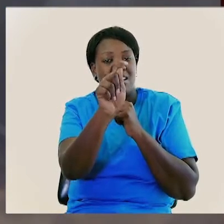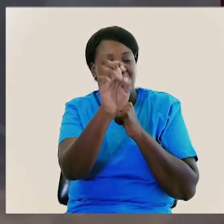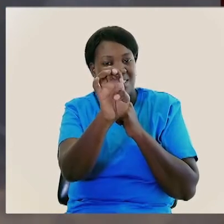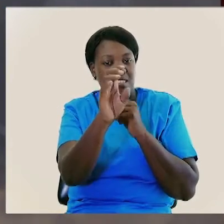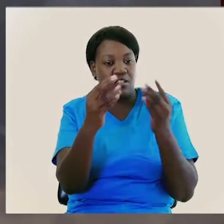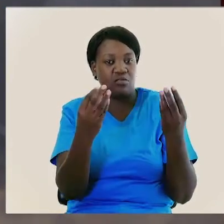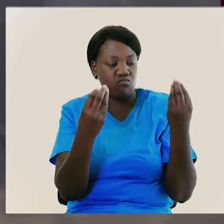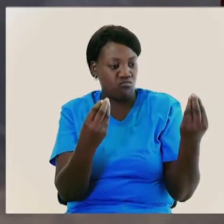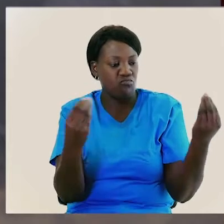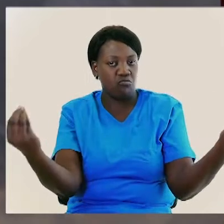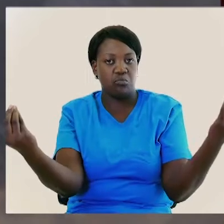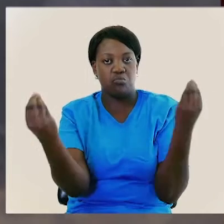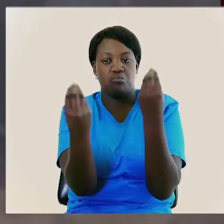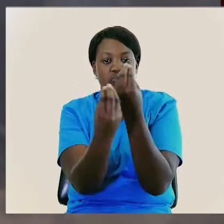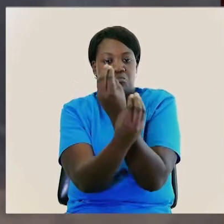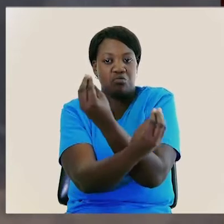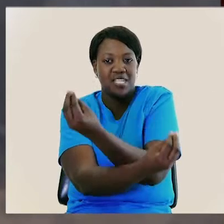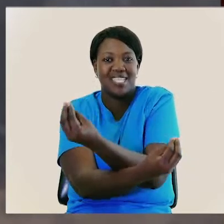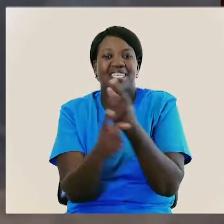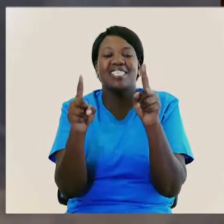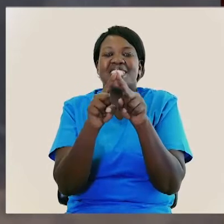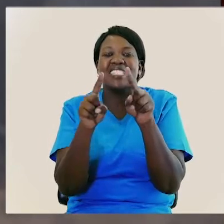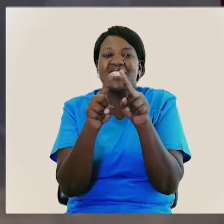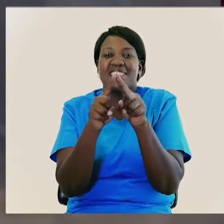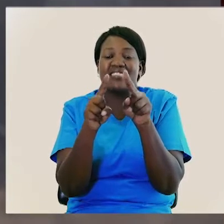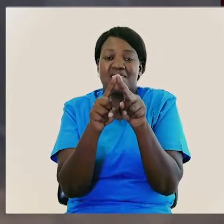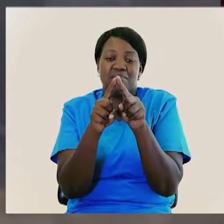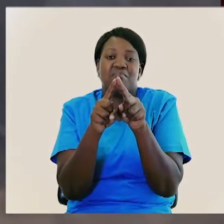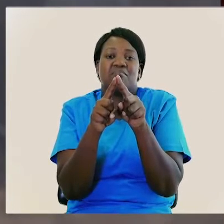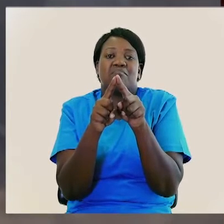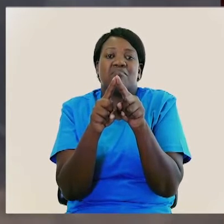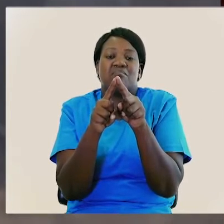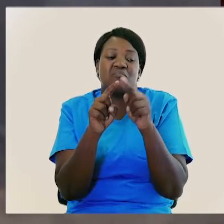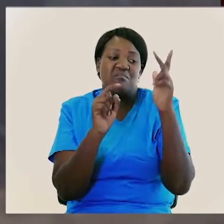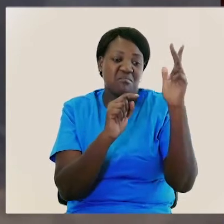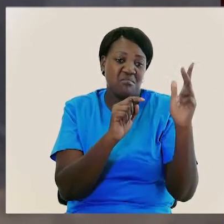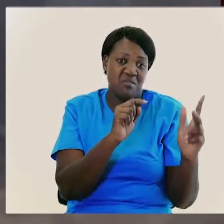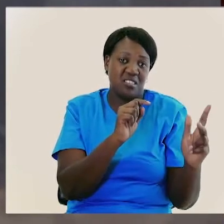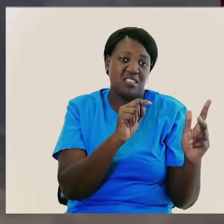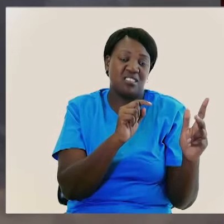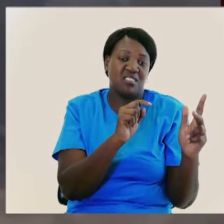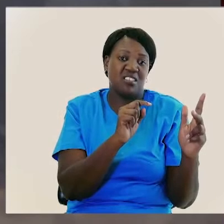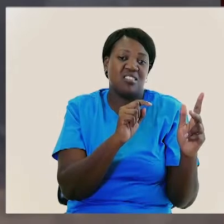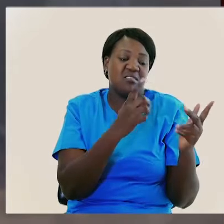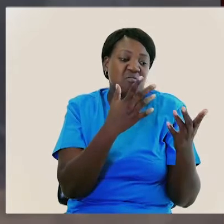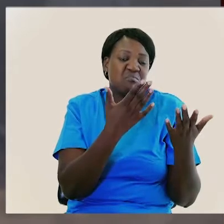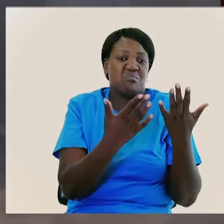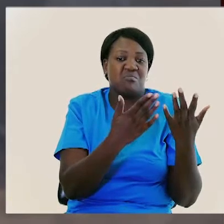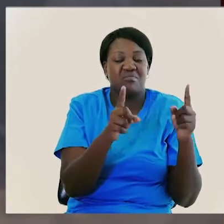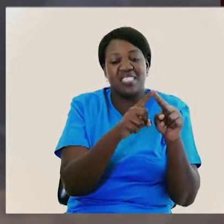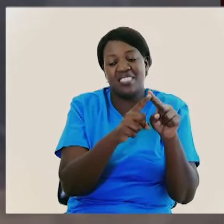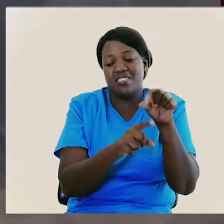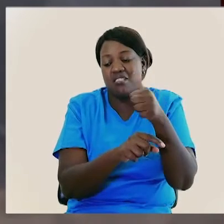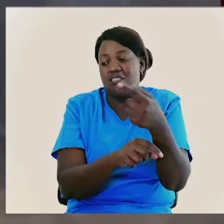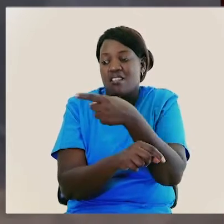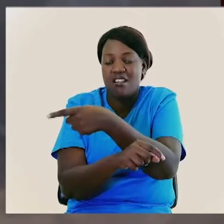for another good which is believed to be of the same value. One person may produce goods which coincide with what another